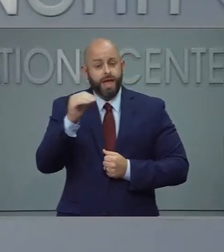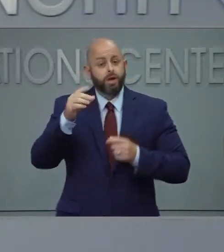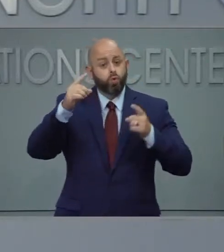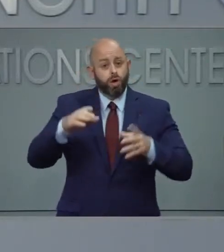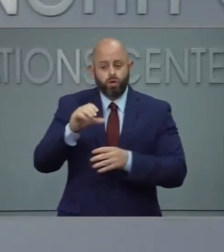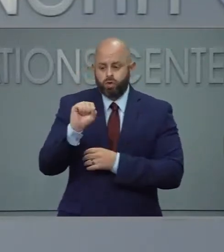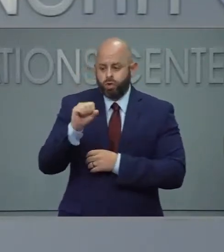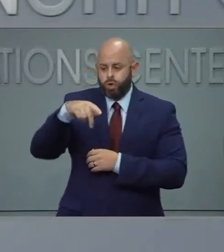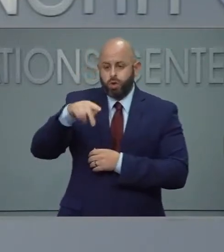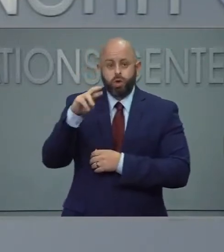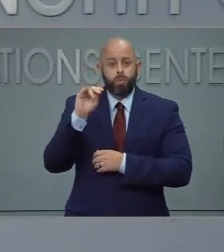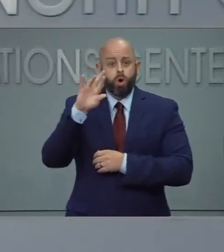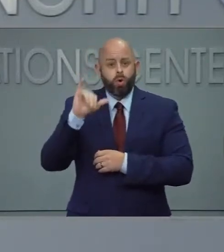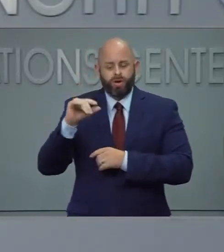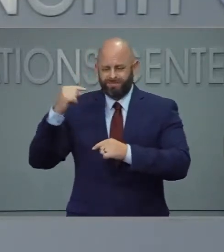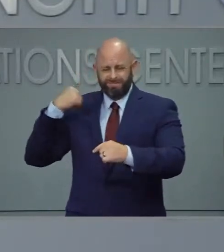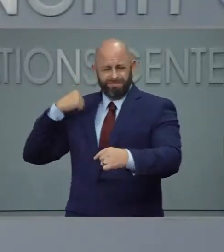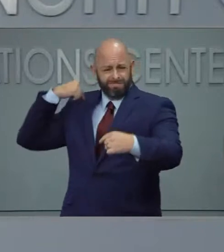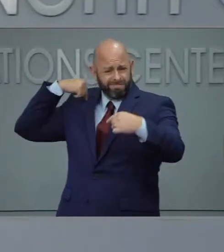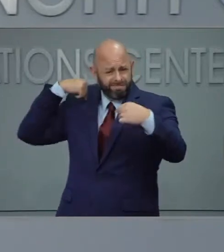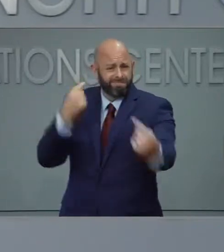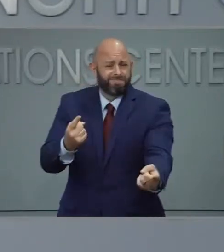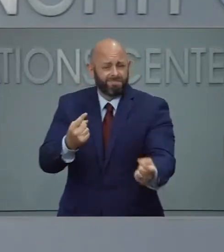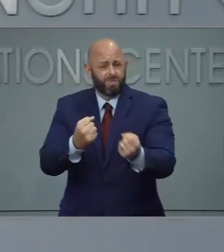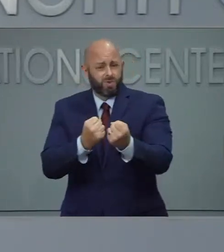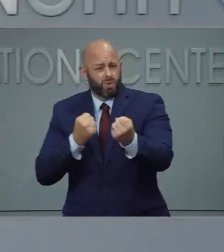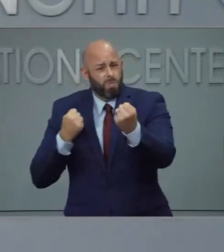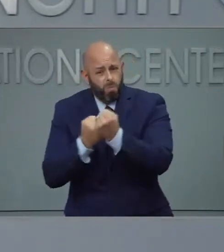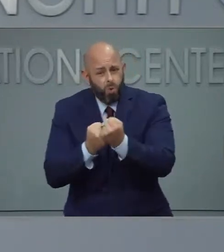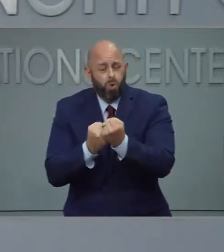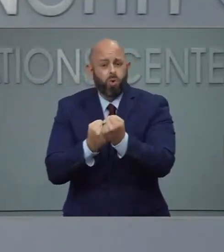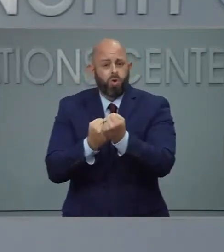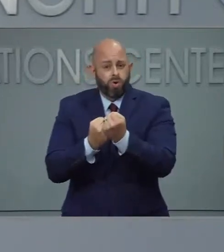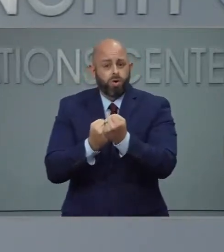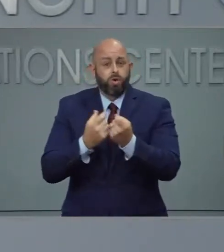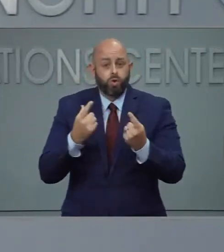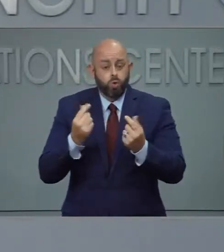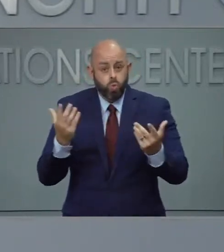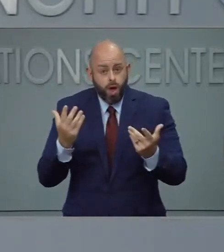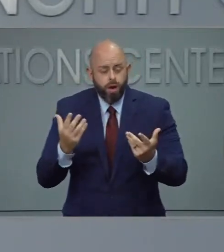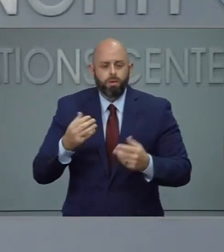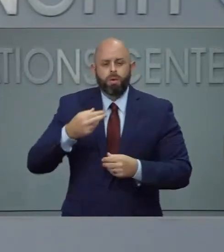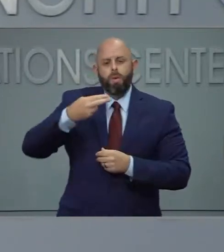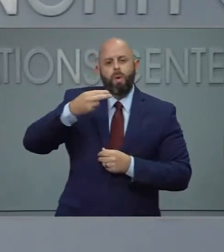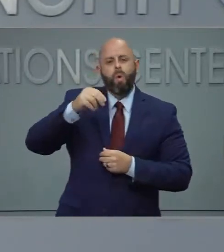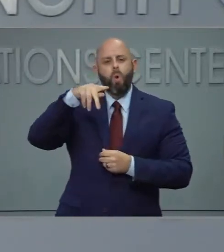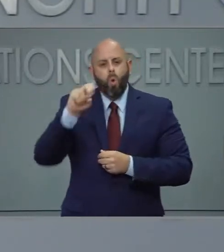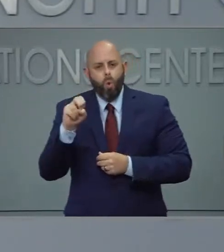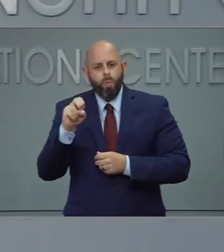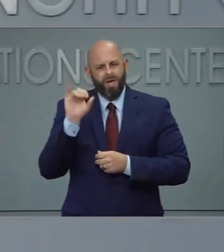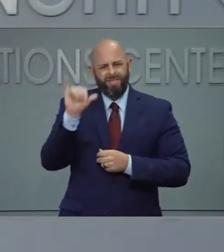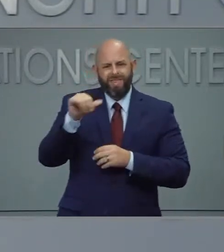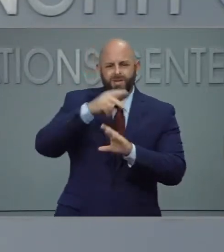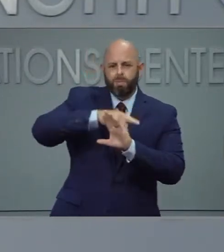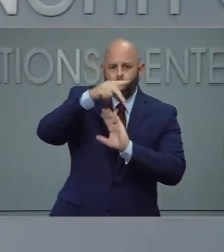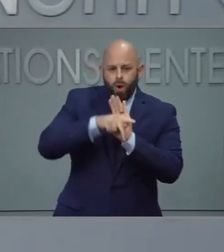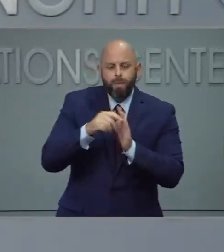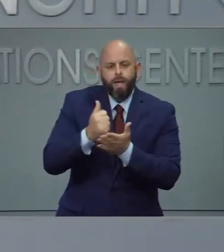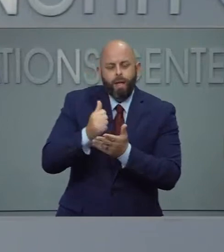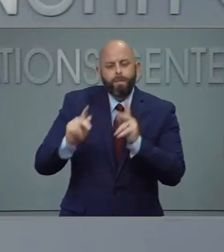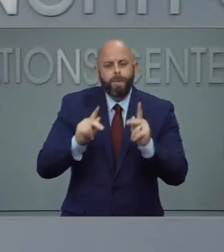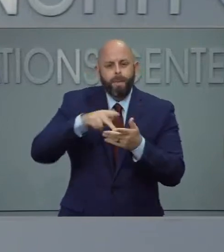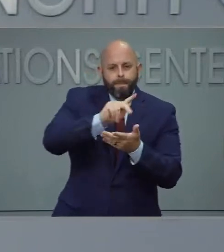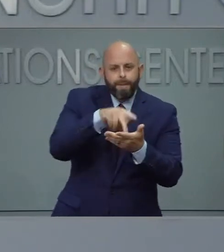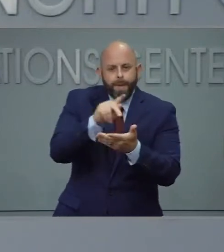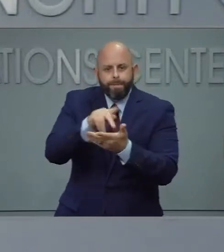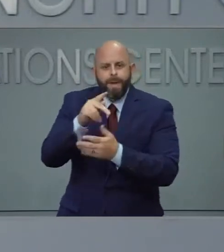others, have supported our efforts to create HOPE, which is a rental and utility assistance program that's gotten hundreds